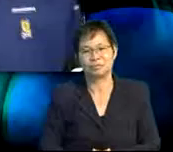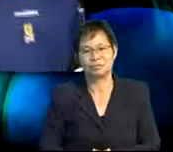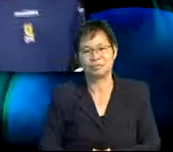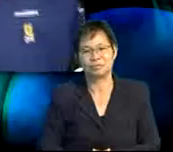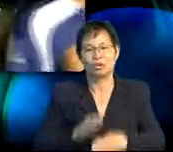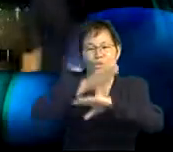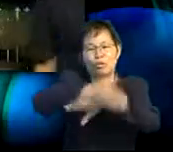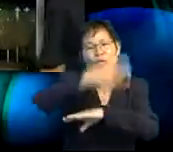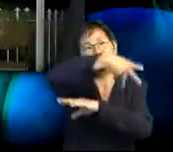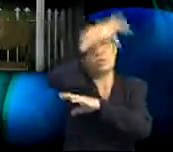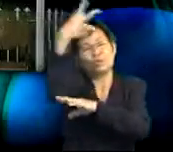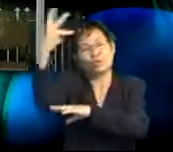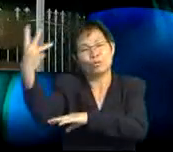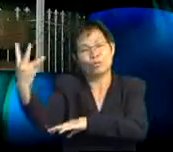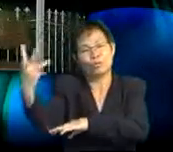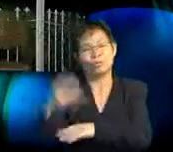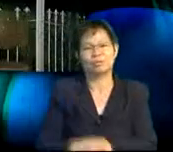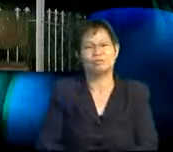Over the rainbow.